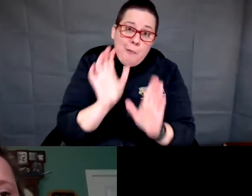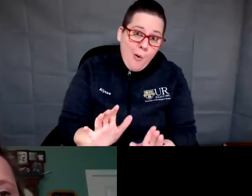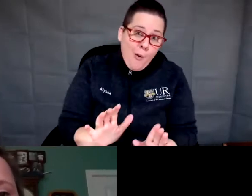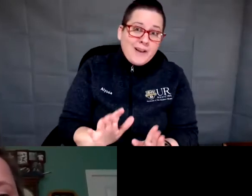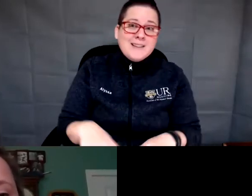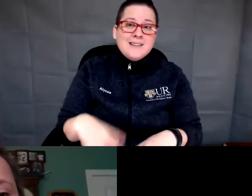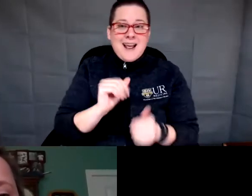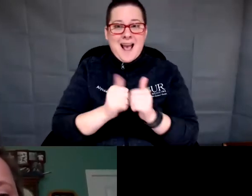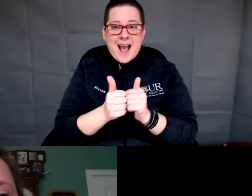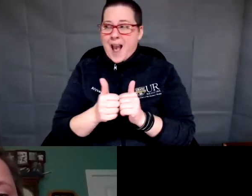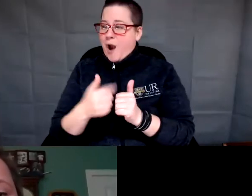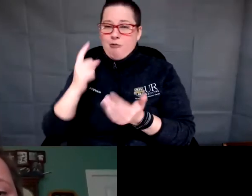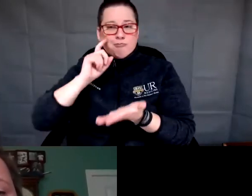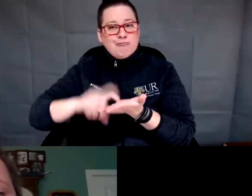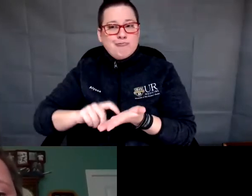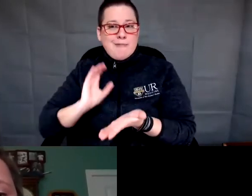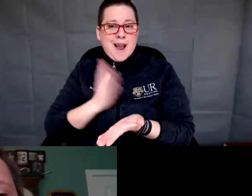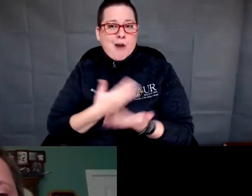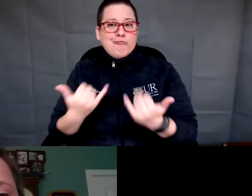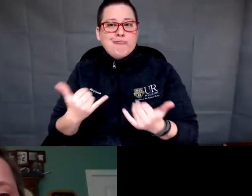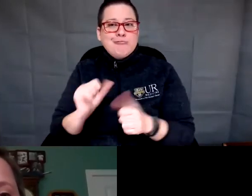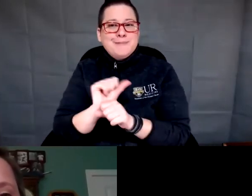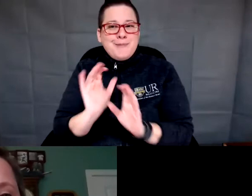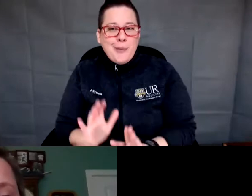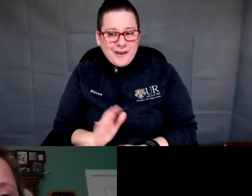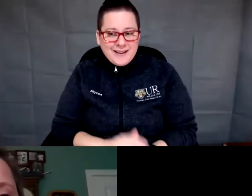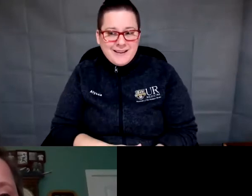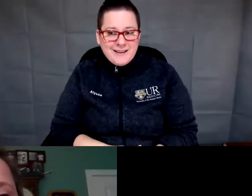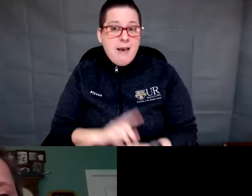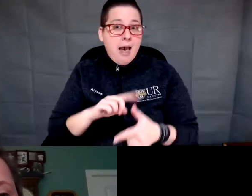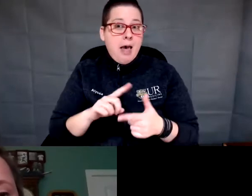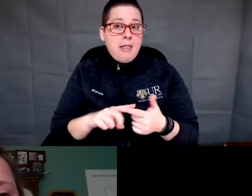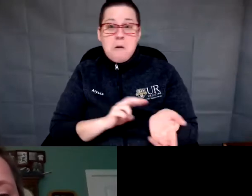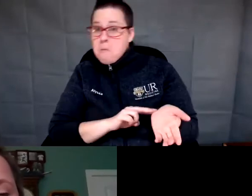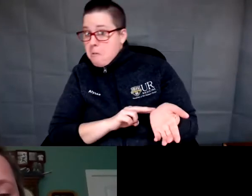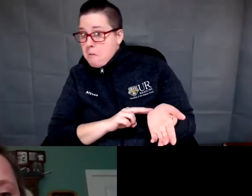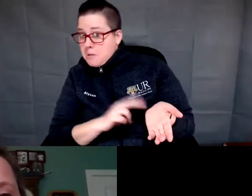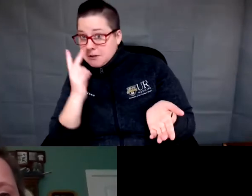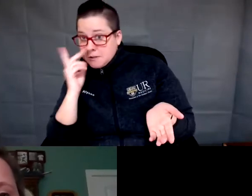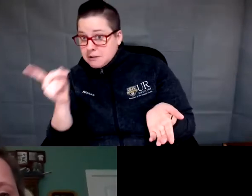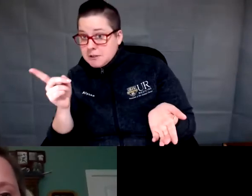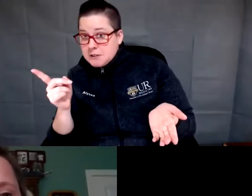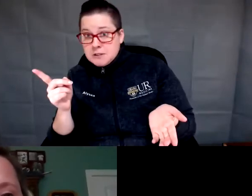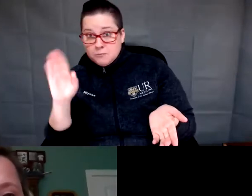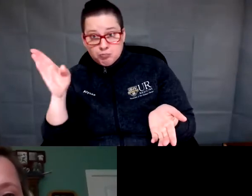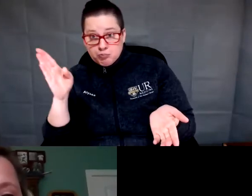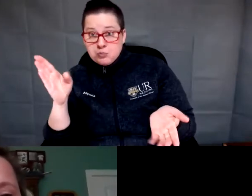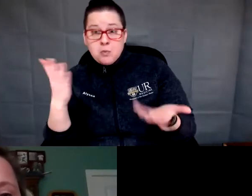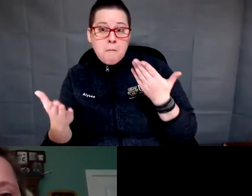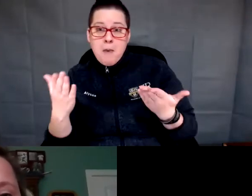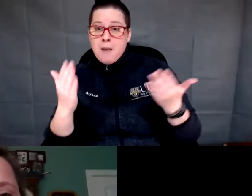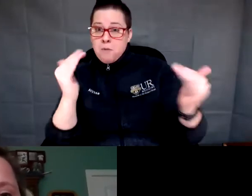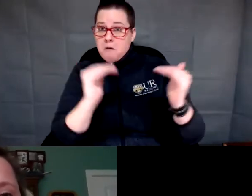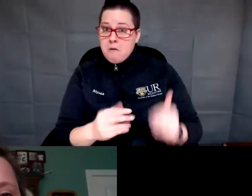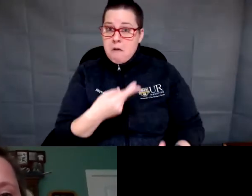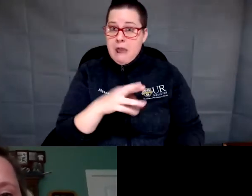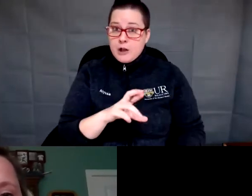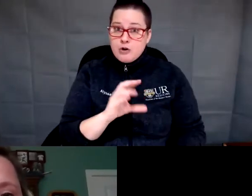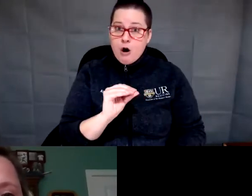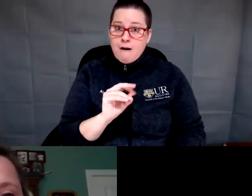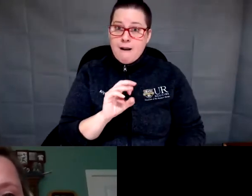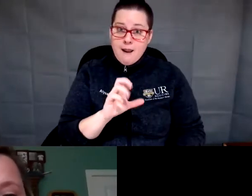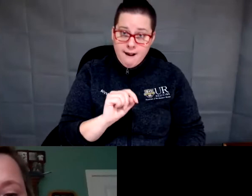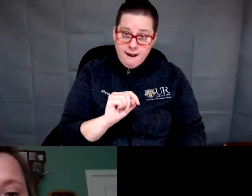our employees have been recognized. And then we'll see from there where we're at, and maybe we can even cover HR Connect early and